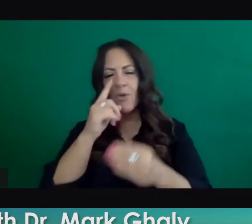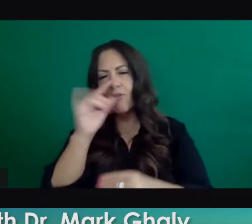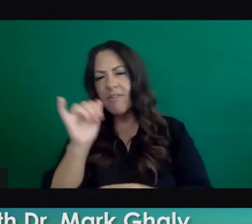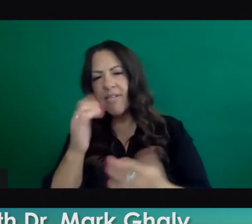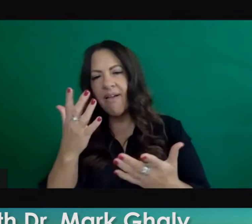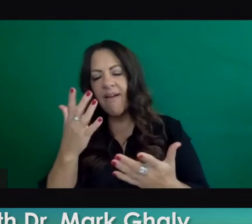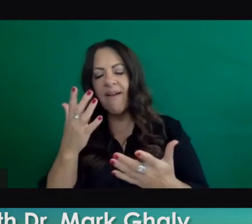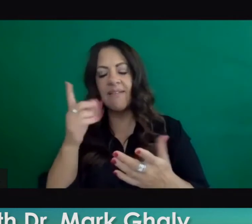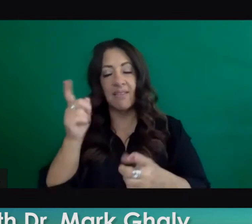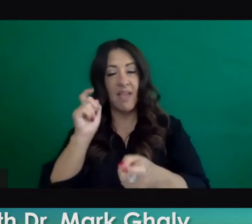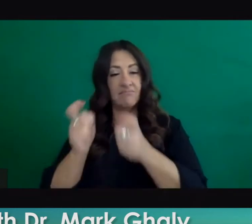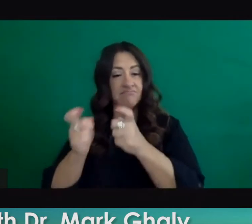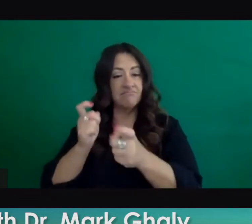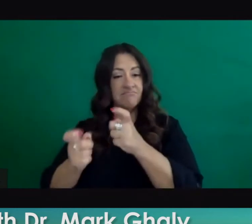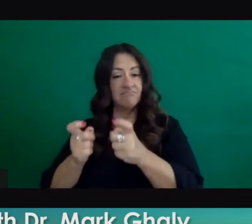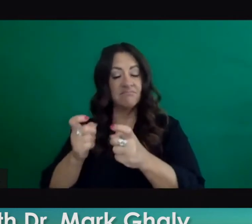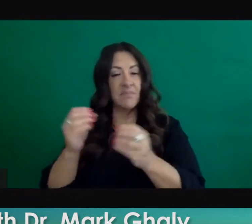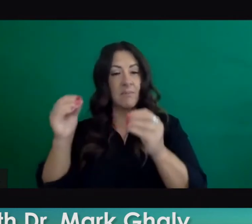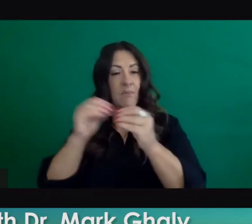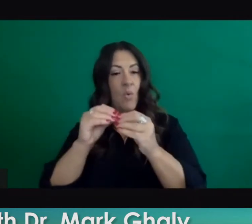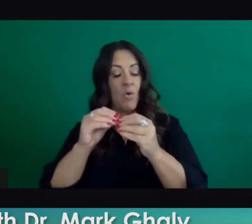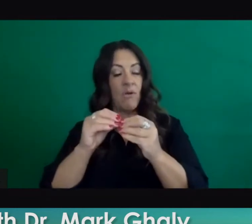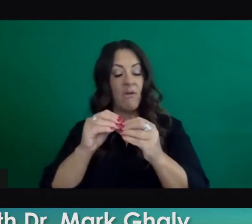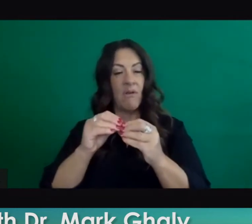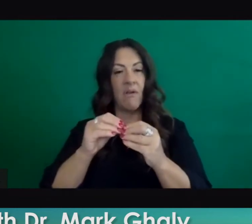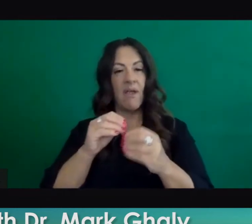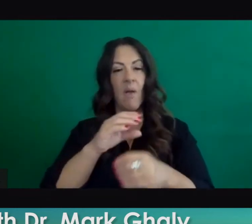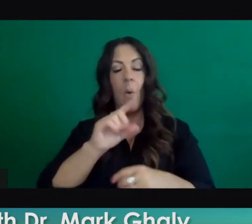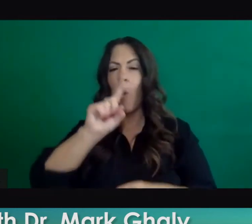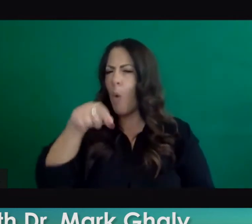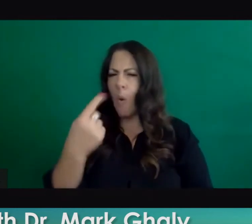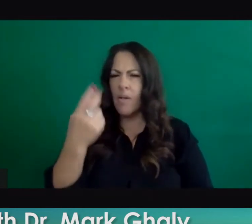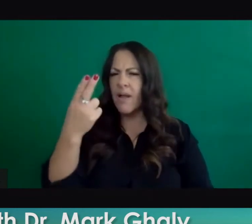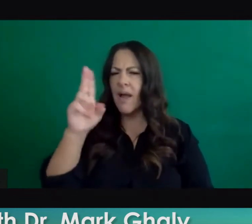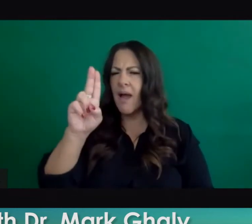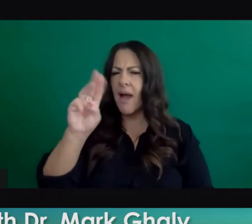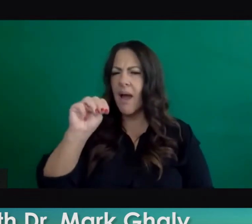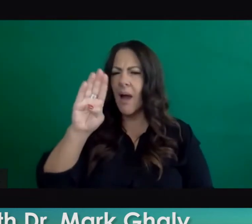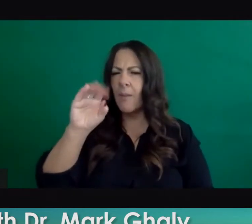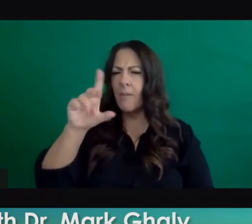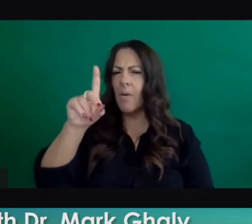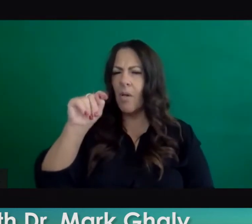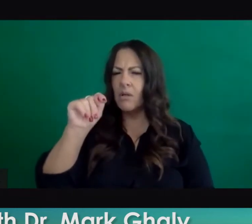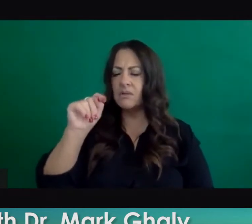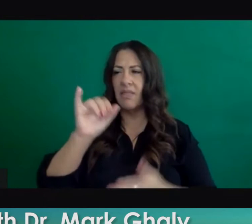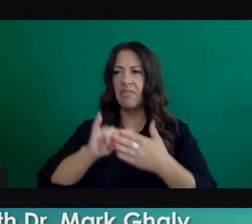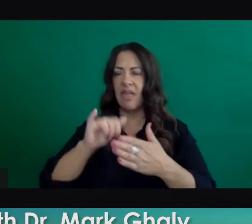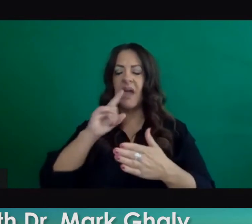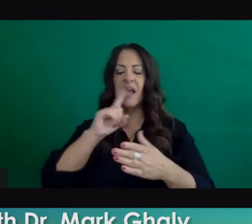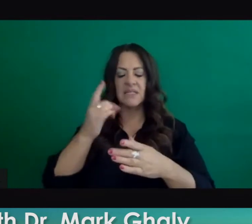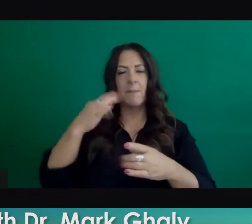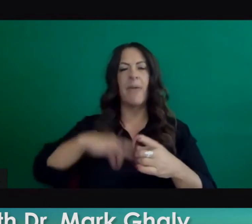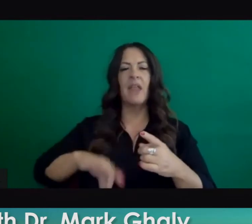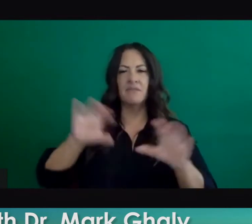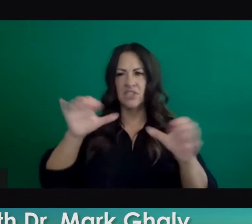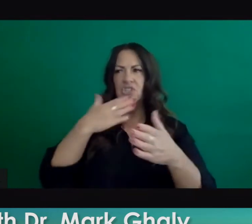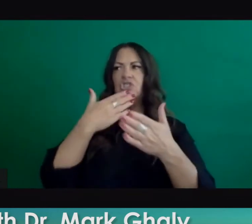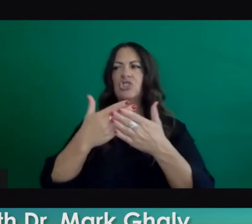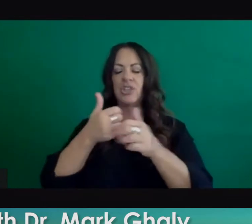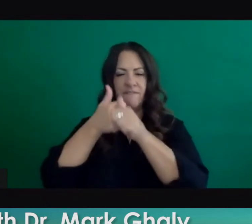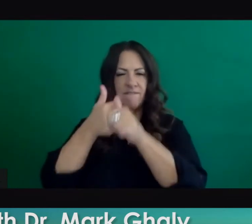adjusted the same way overall positivity rate? And is Humboldt the only county that has been benefited by this new